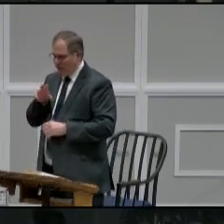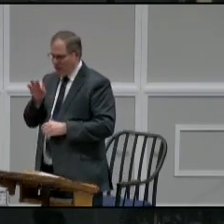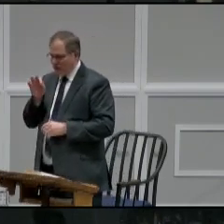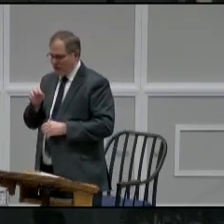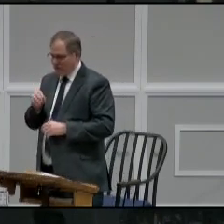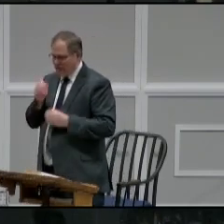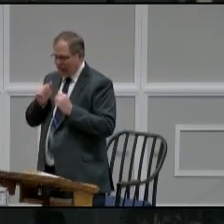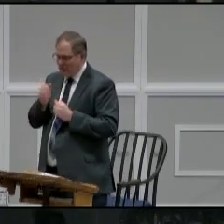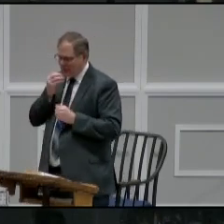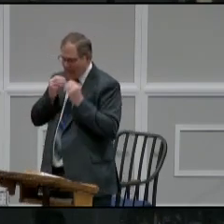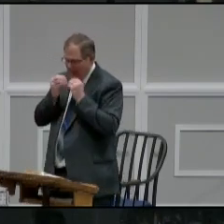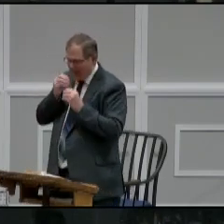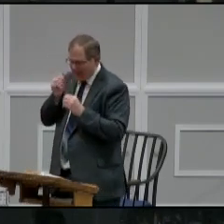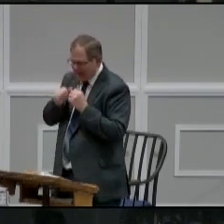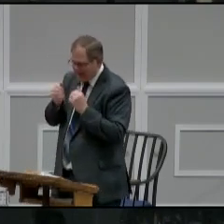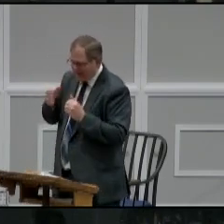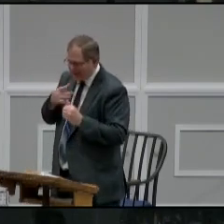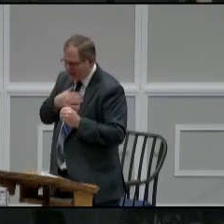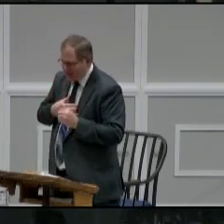Glory.